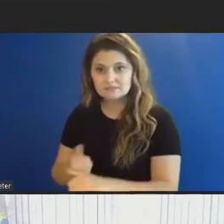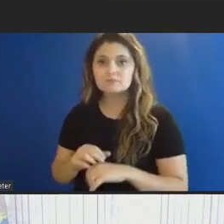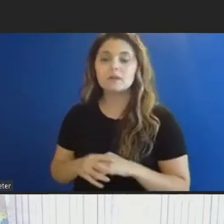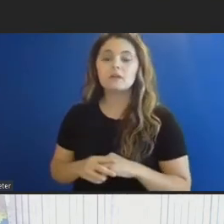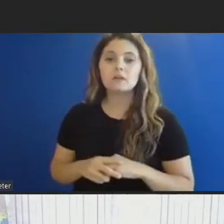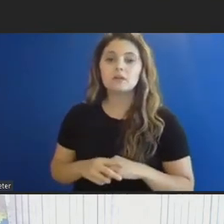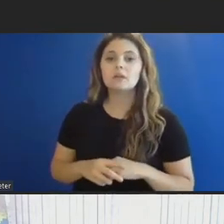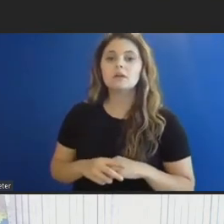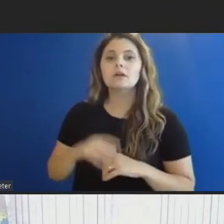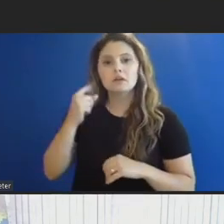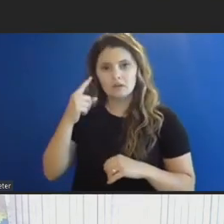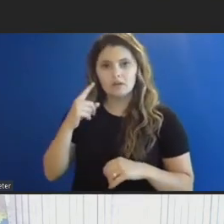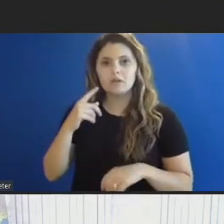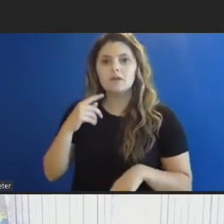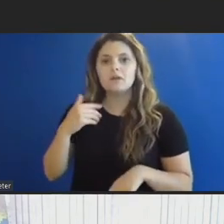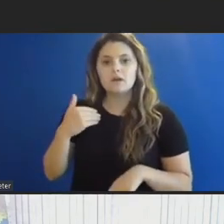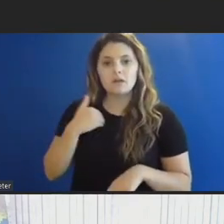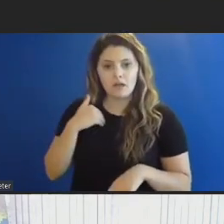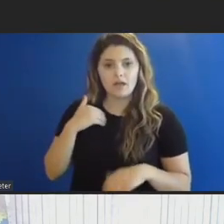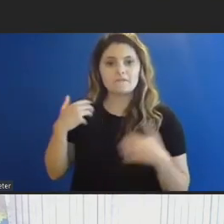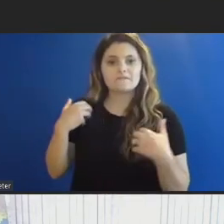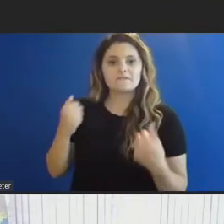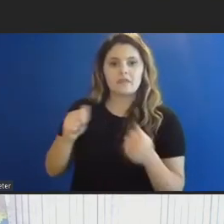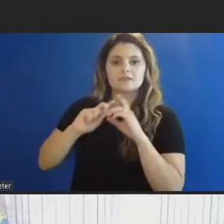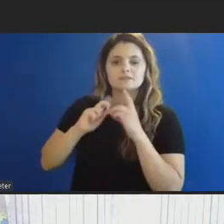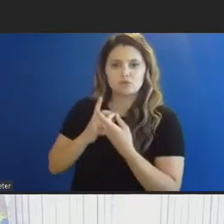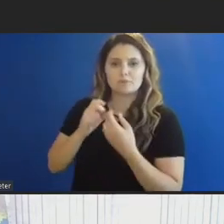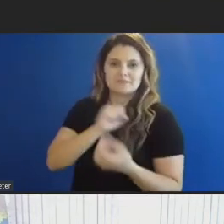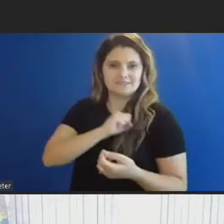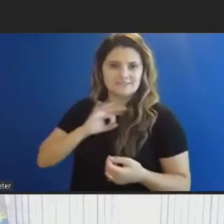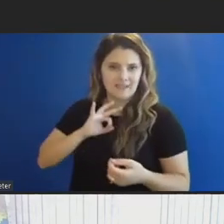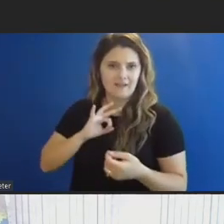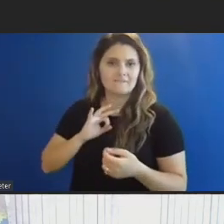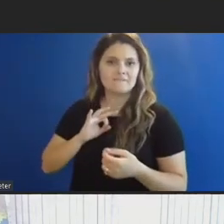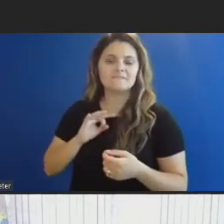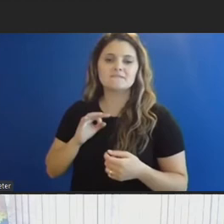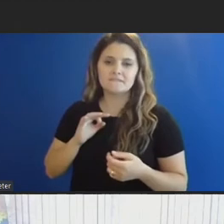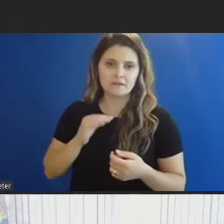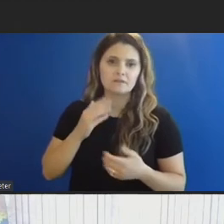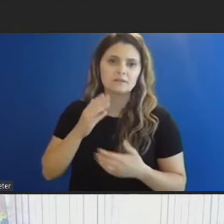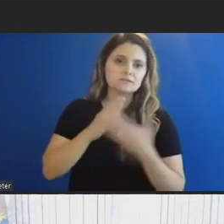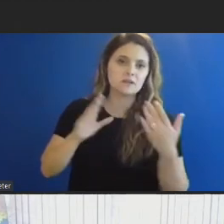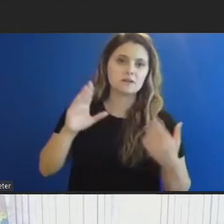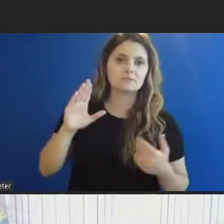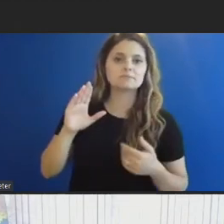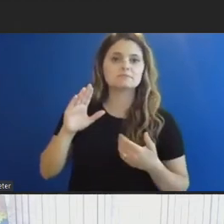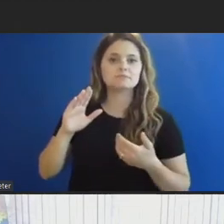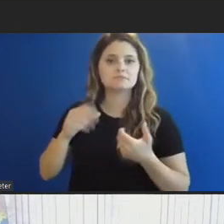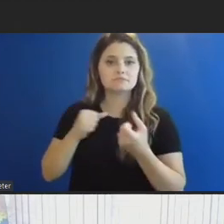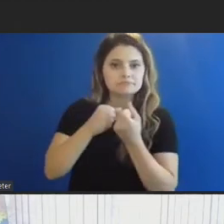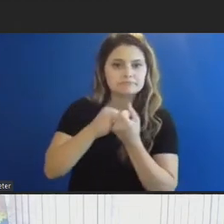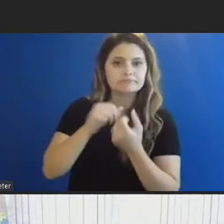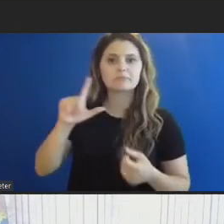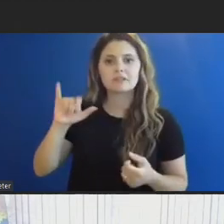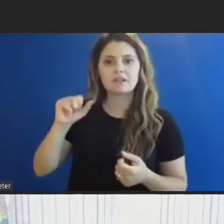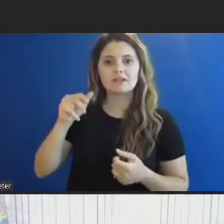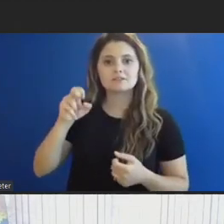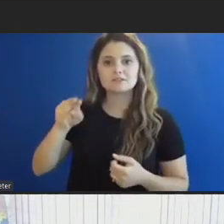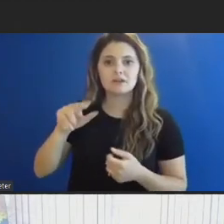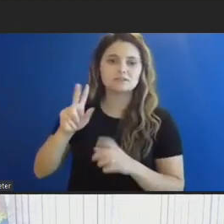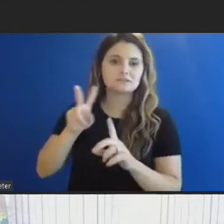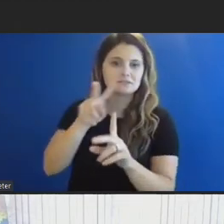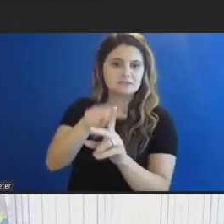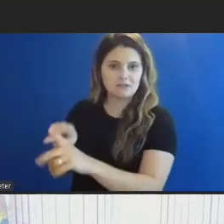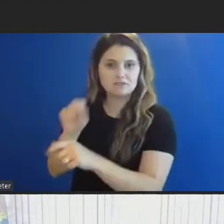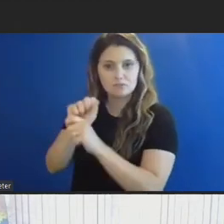the backup of health department staff. We have liaisons assigned to work directly